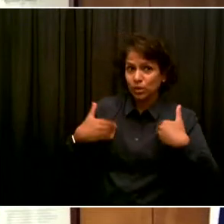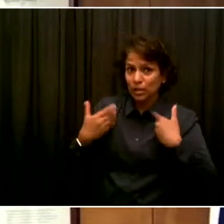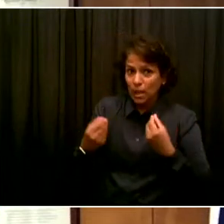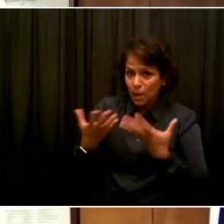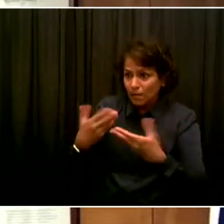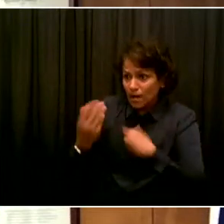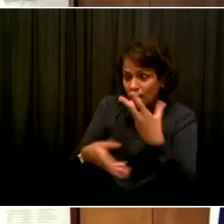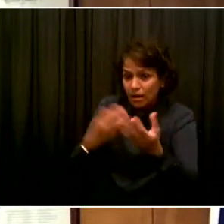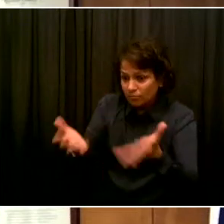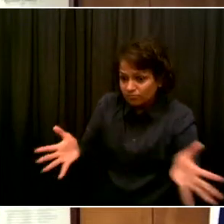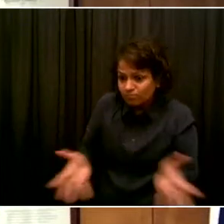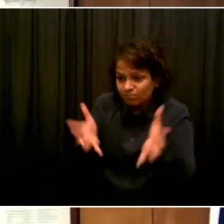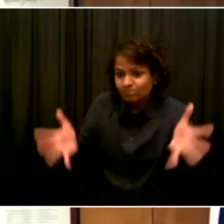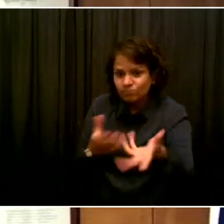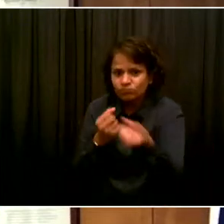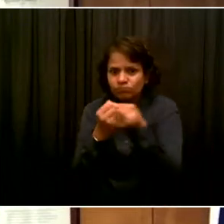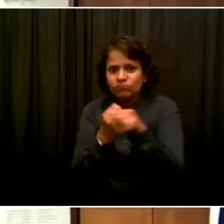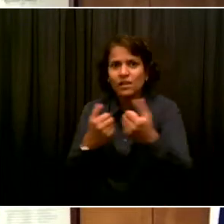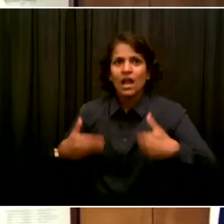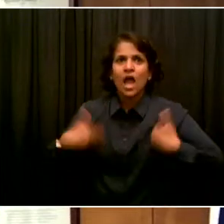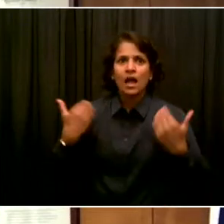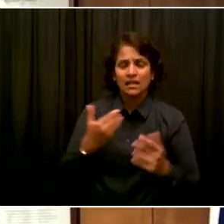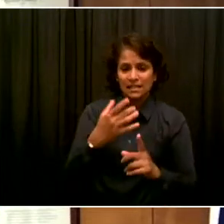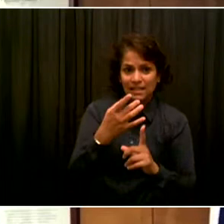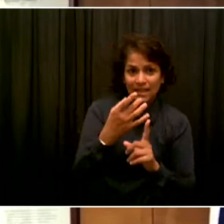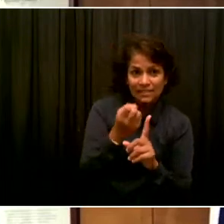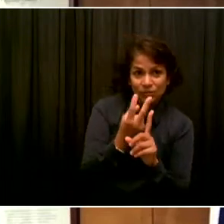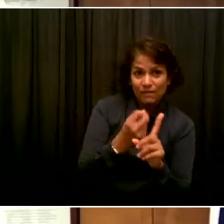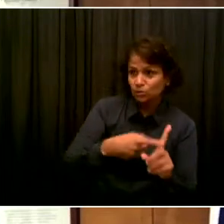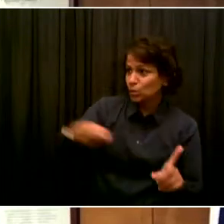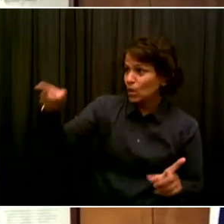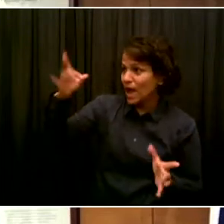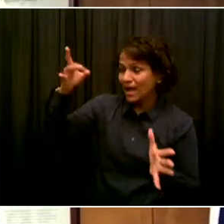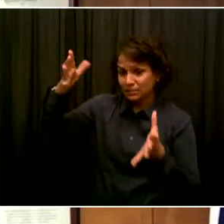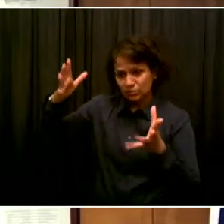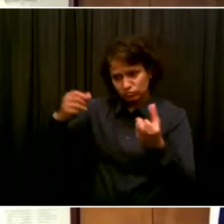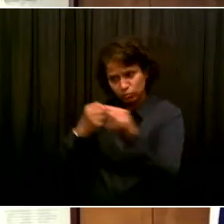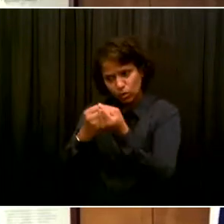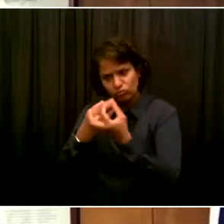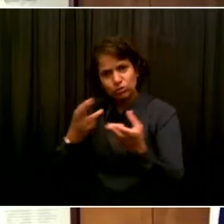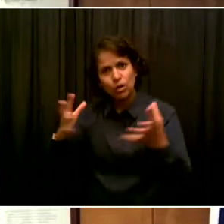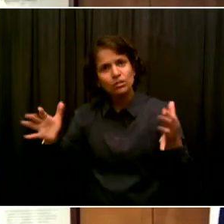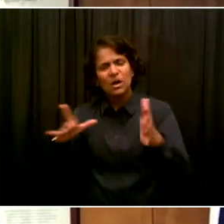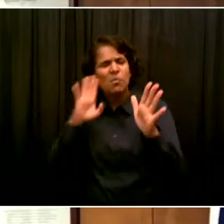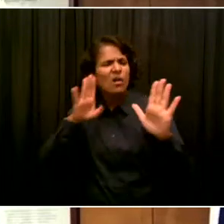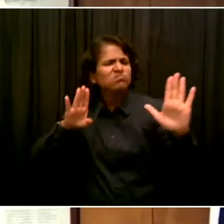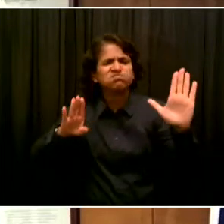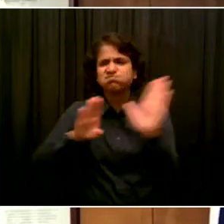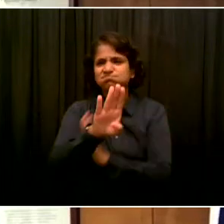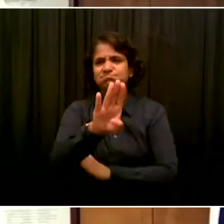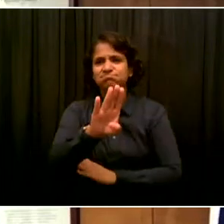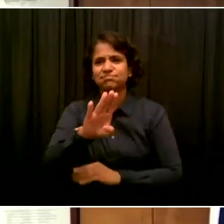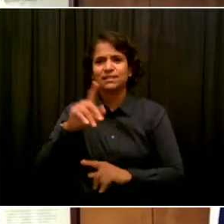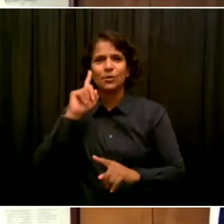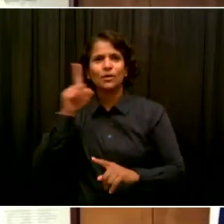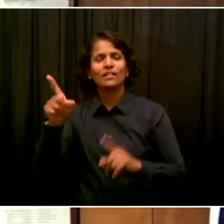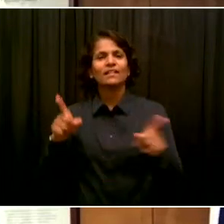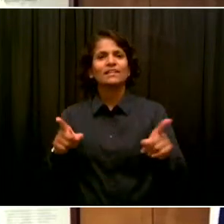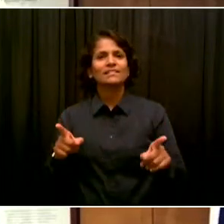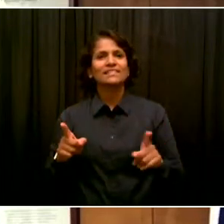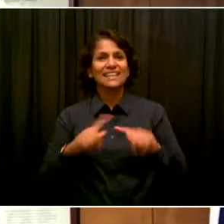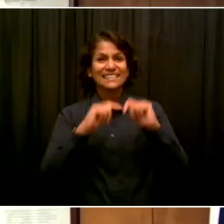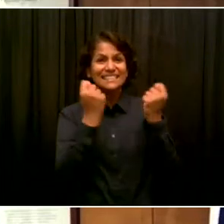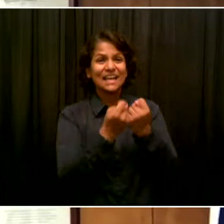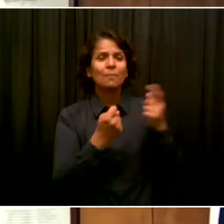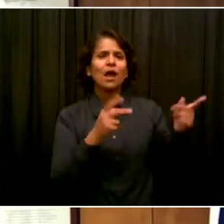great opportunities, and this program is a great opportunity. The Knicks consistently invest in our community, and we're grateful for that. And the Junior